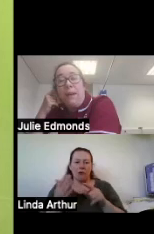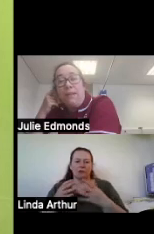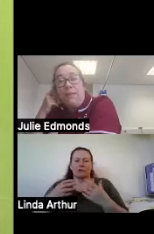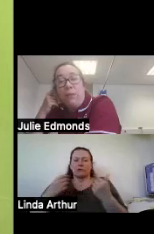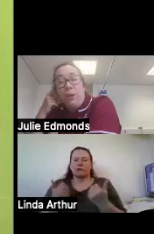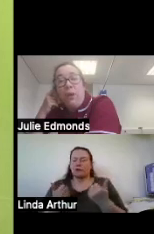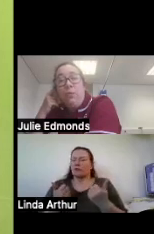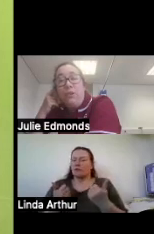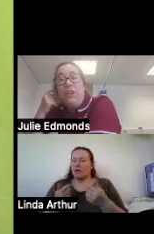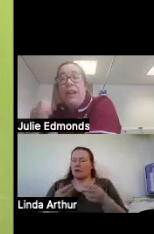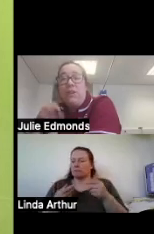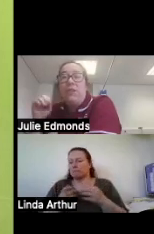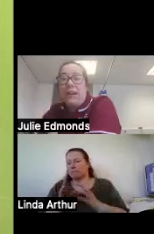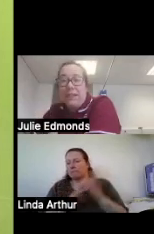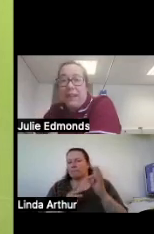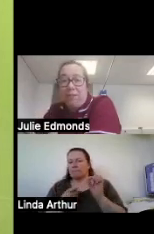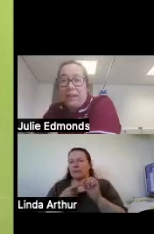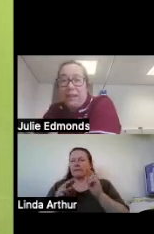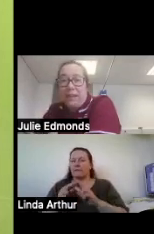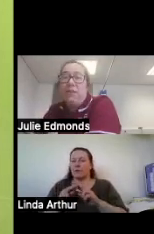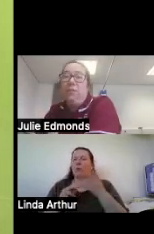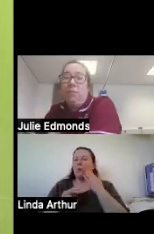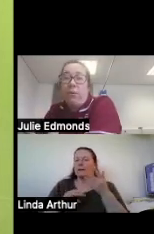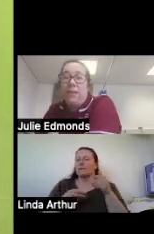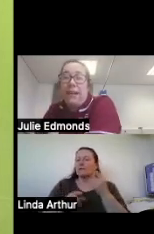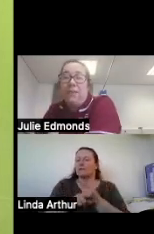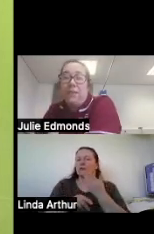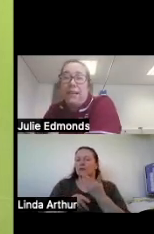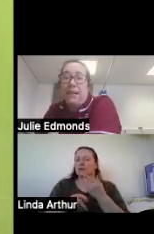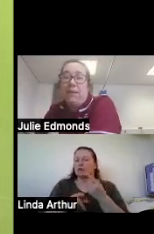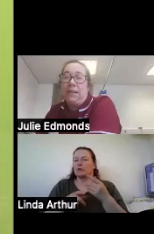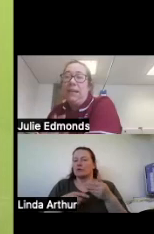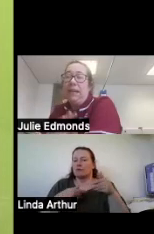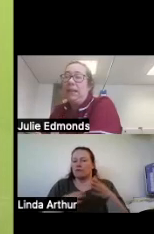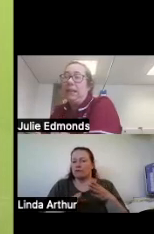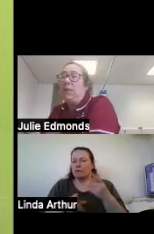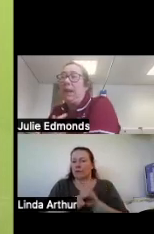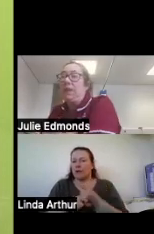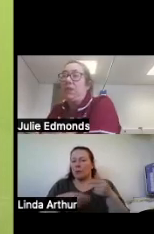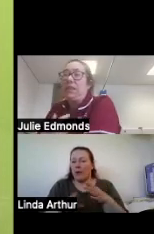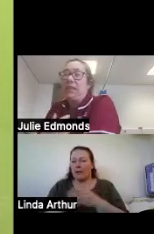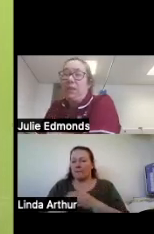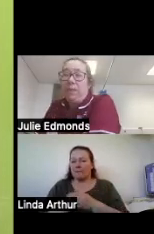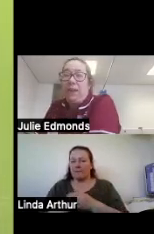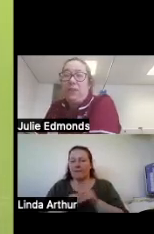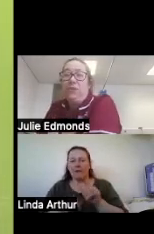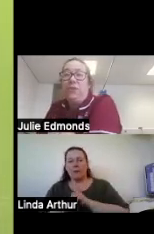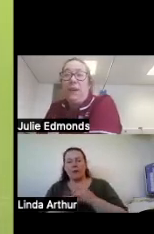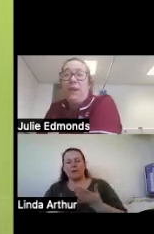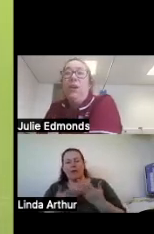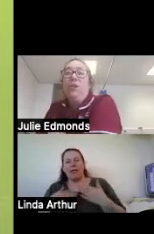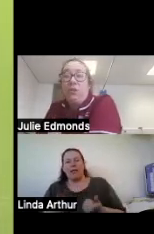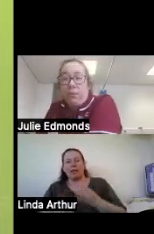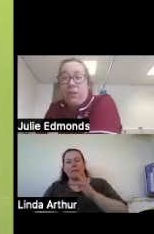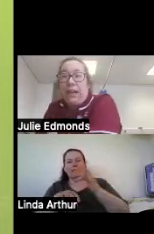rehabilitating the pelvic floor once you get your technique right. It's so important to get the technique right. And that's why us as health professionals are